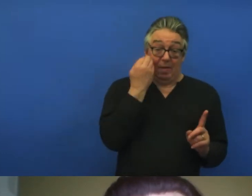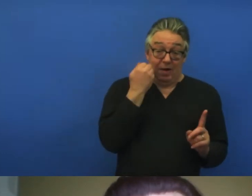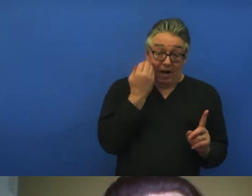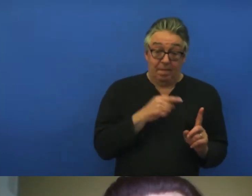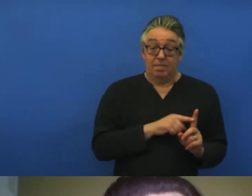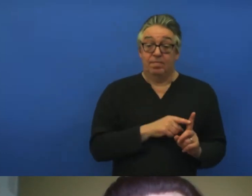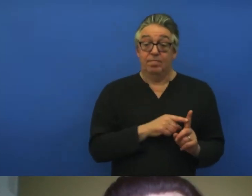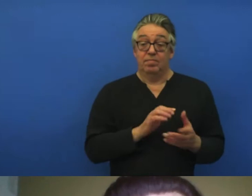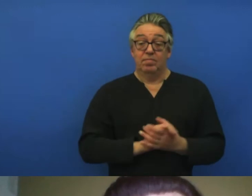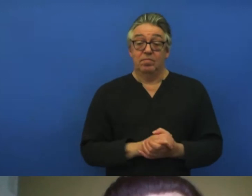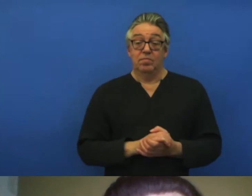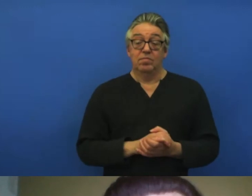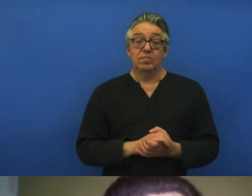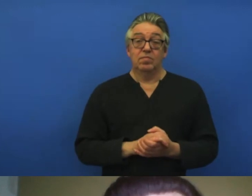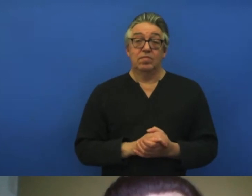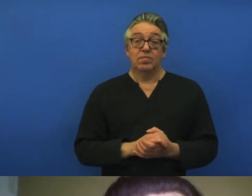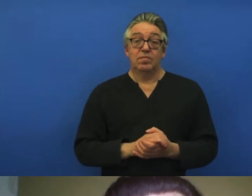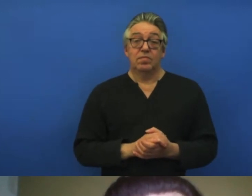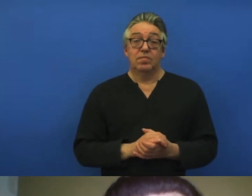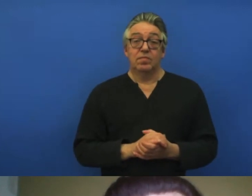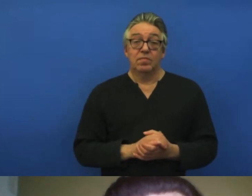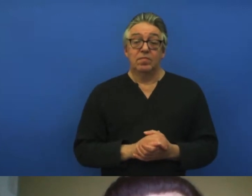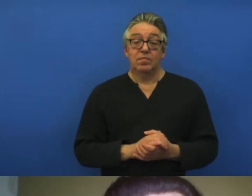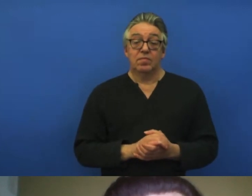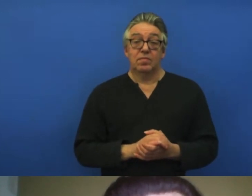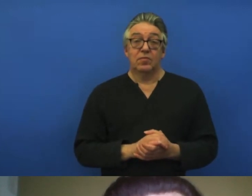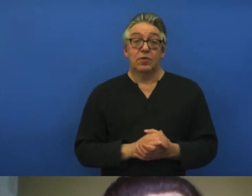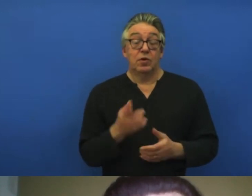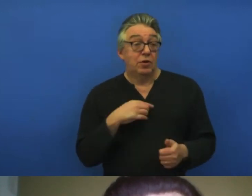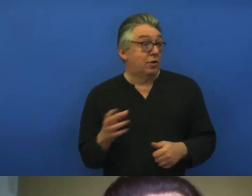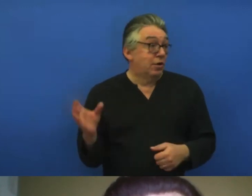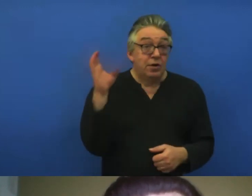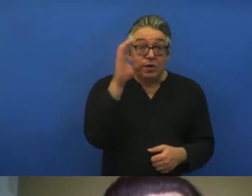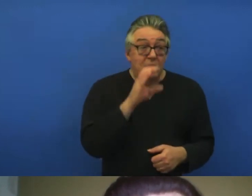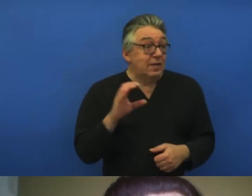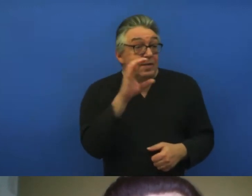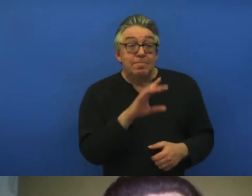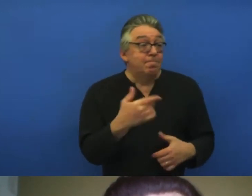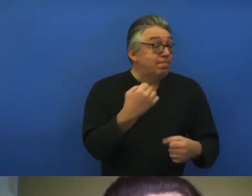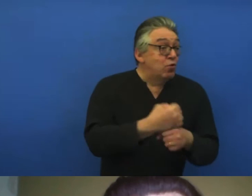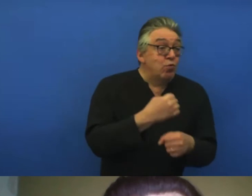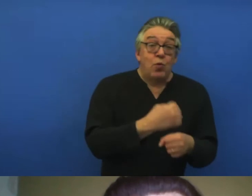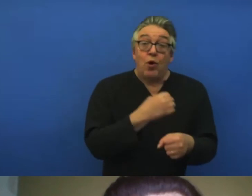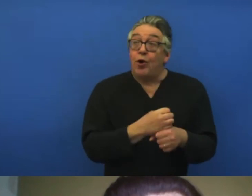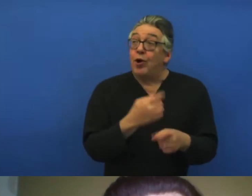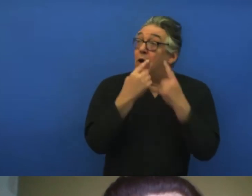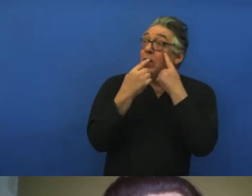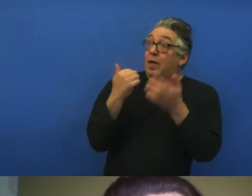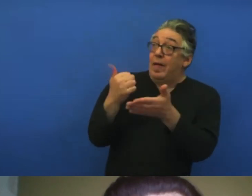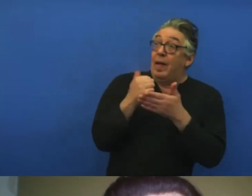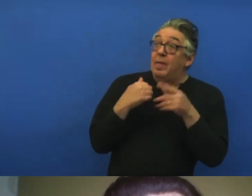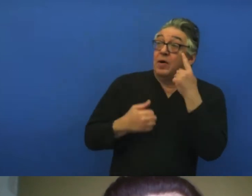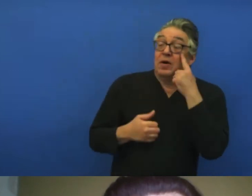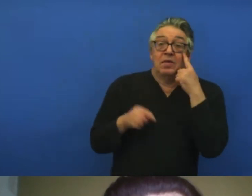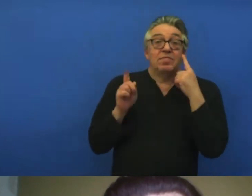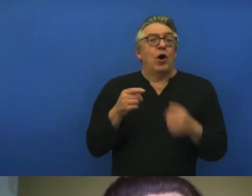Of course, I went there to get work and better treatment opportunities, but there in Libya, the